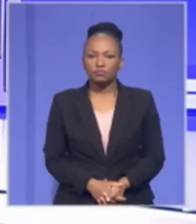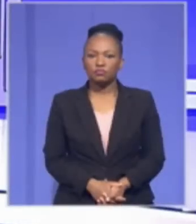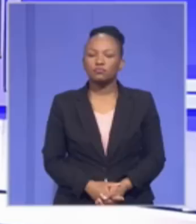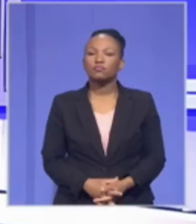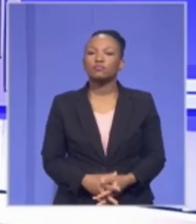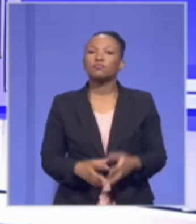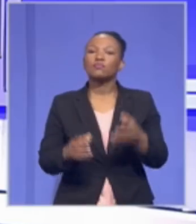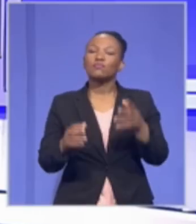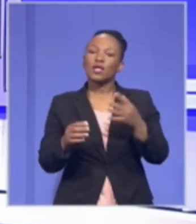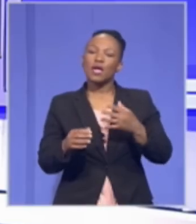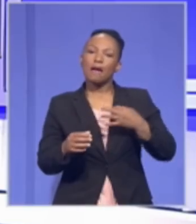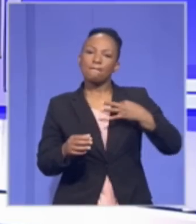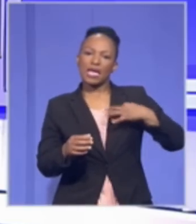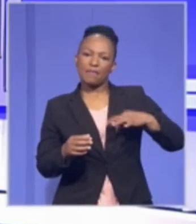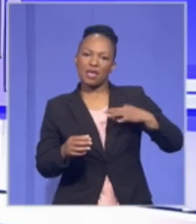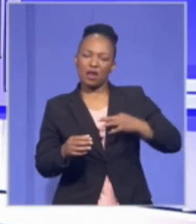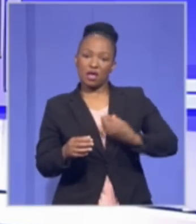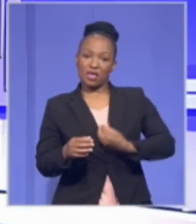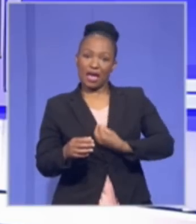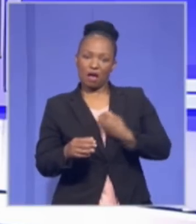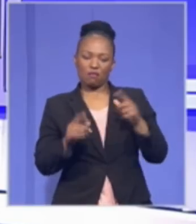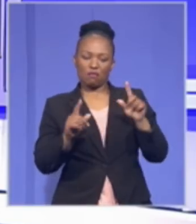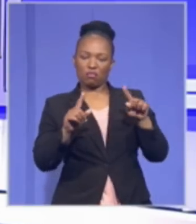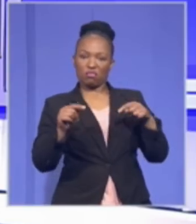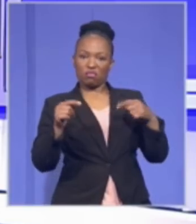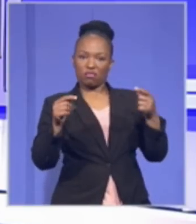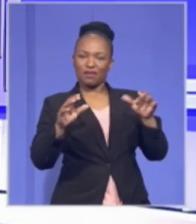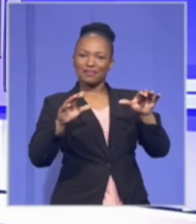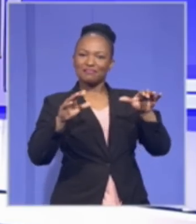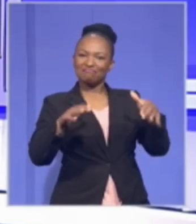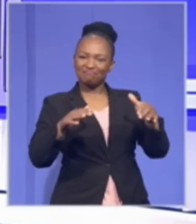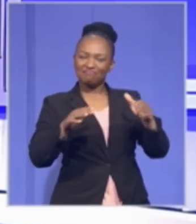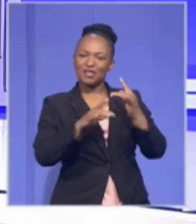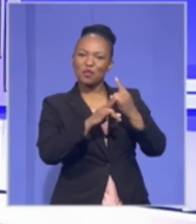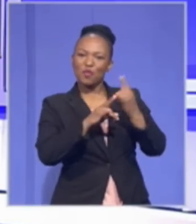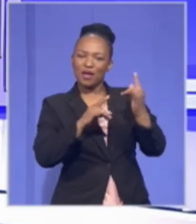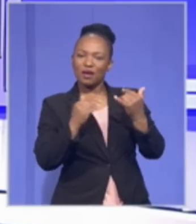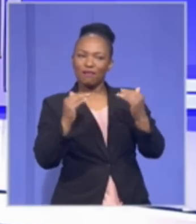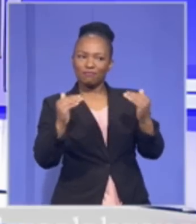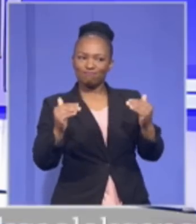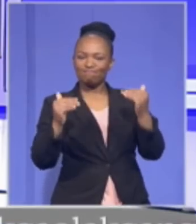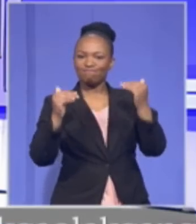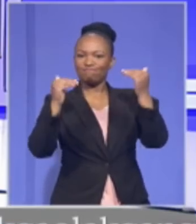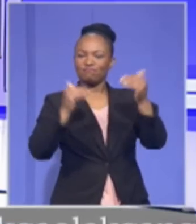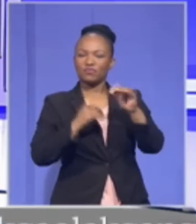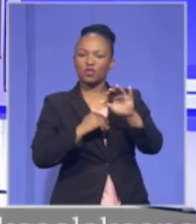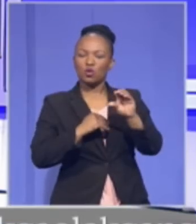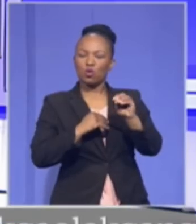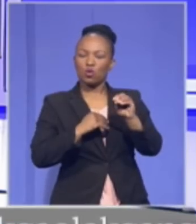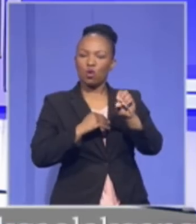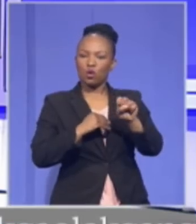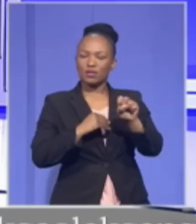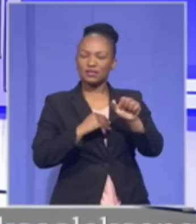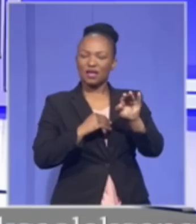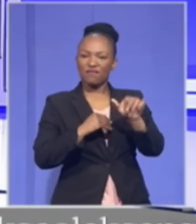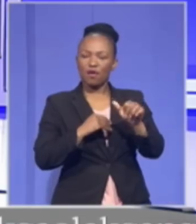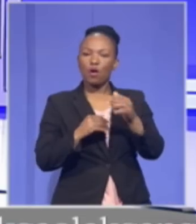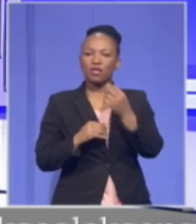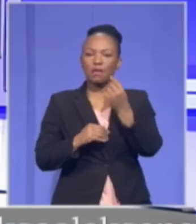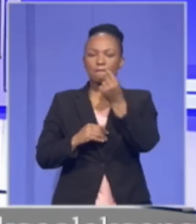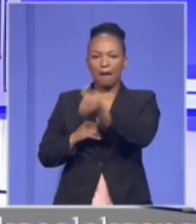Setlhopha se senyane sa Banyana se fetetse go magaolakgang a phadišano ya COSAFA Women's Championship morago ga go papatla Mozambique